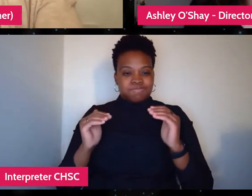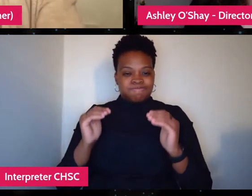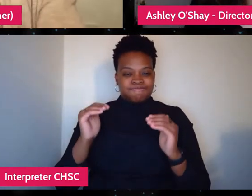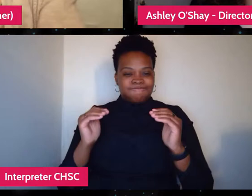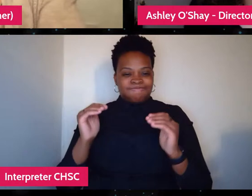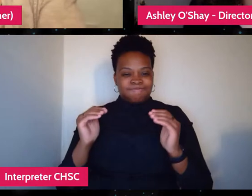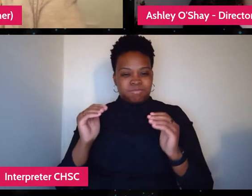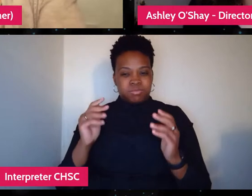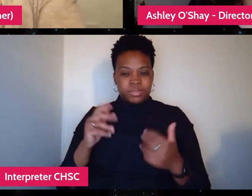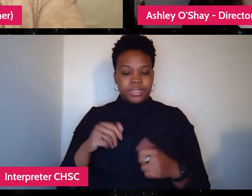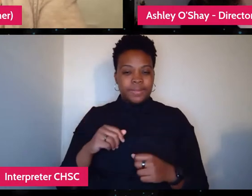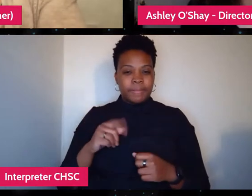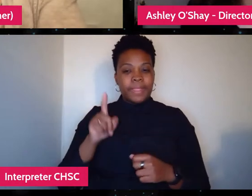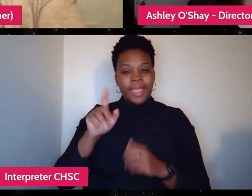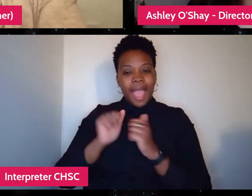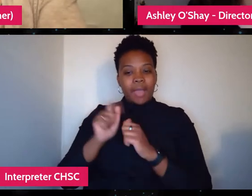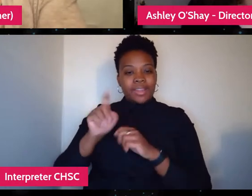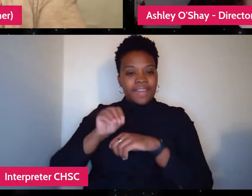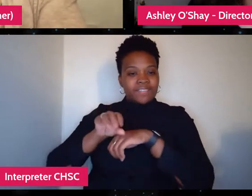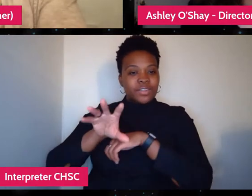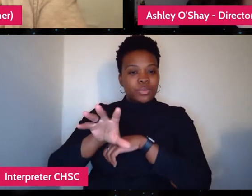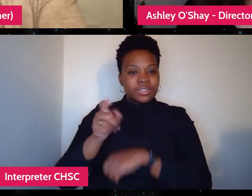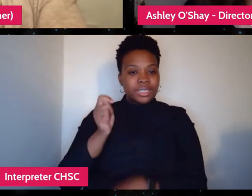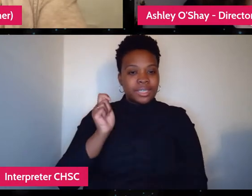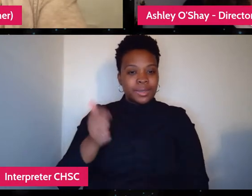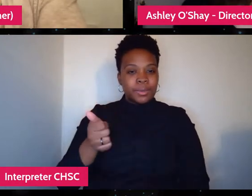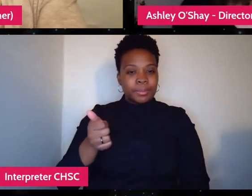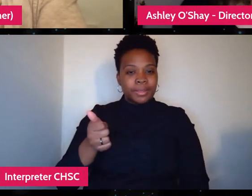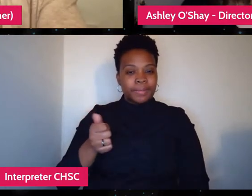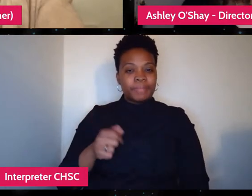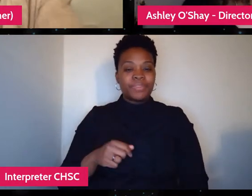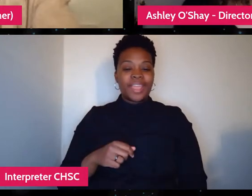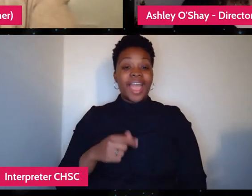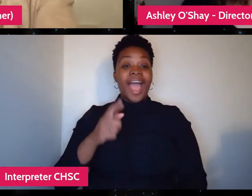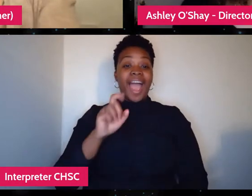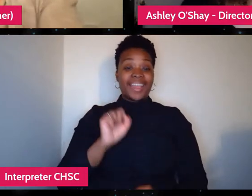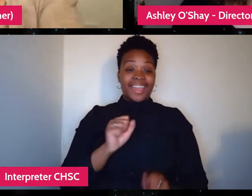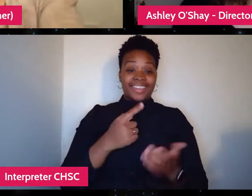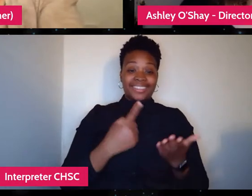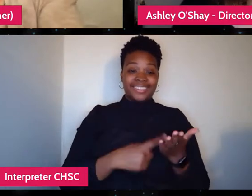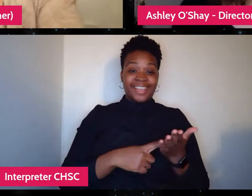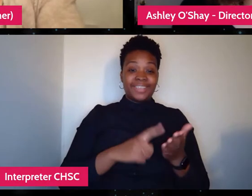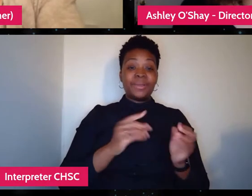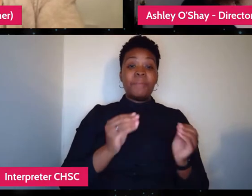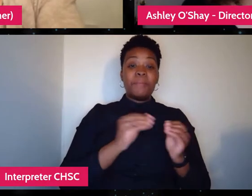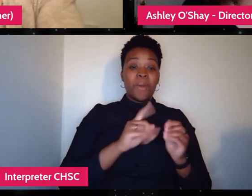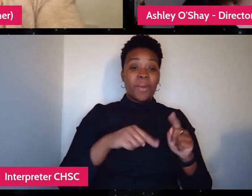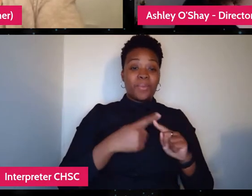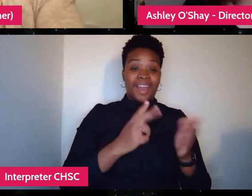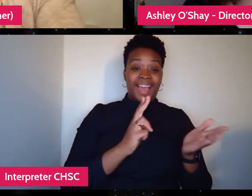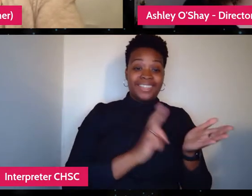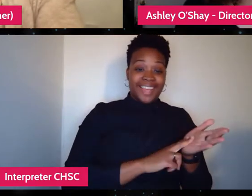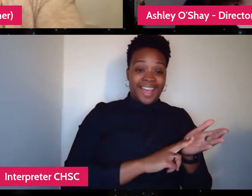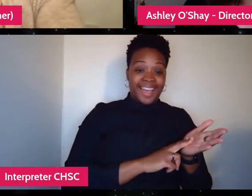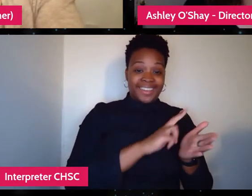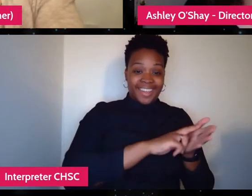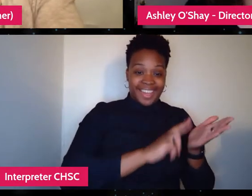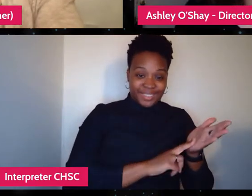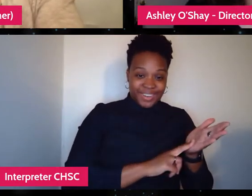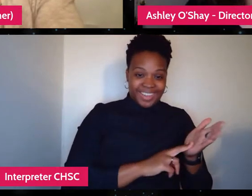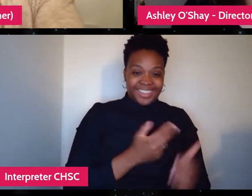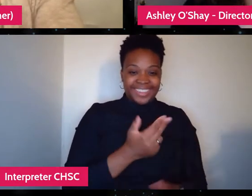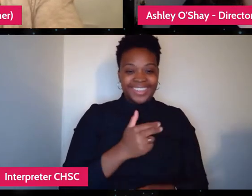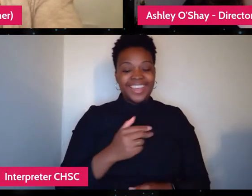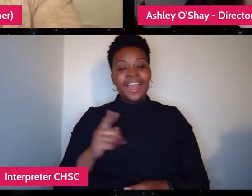influenced this event. I'll say more when I sign the contract. And then I'm also working